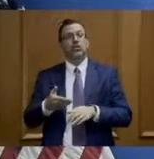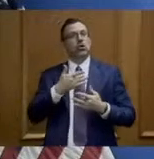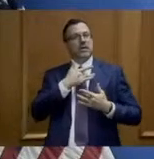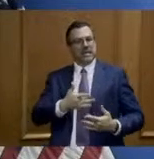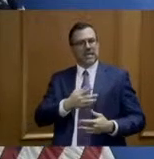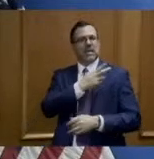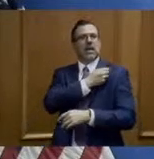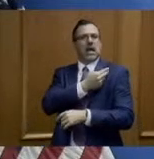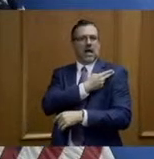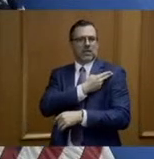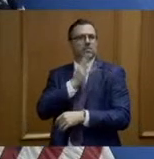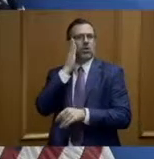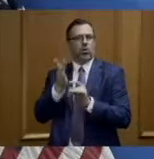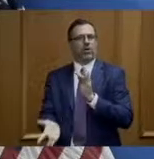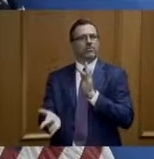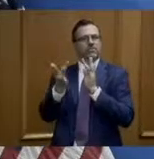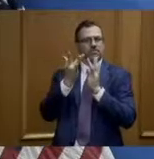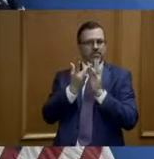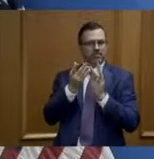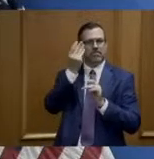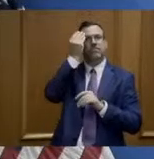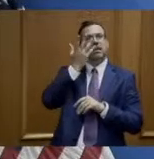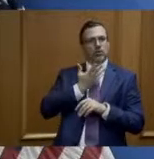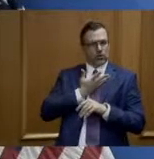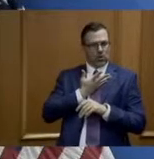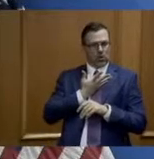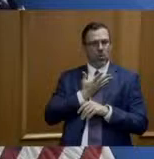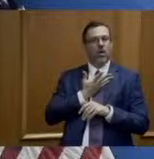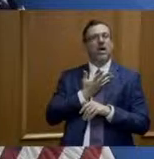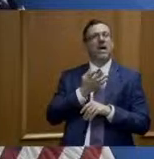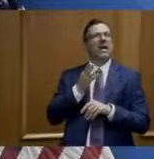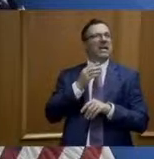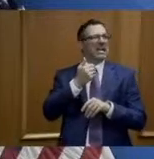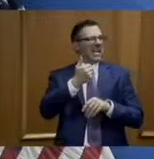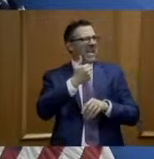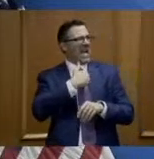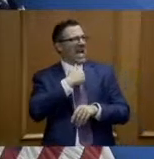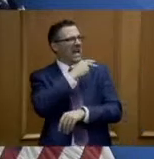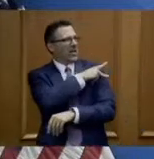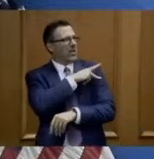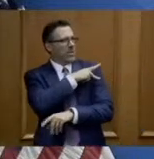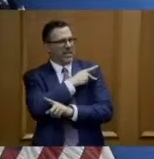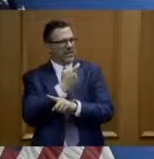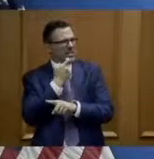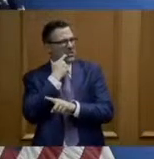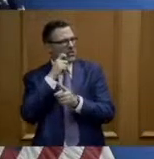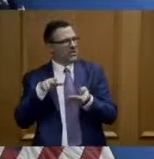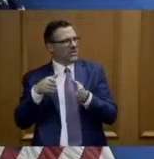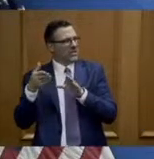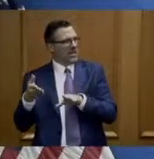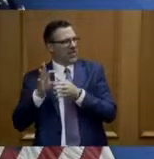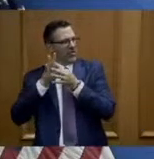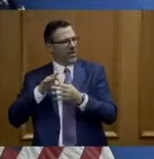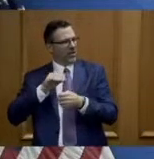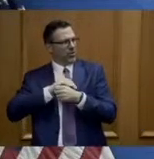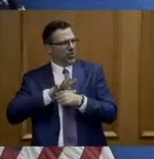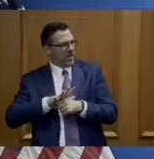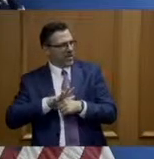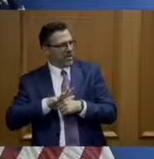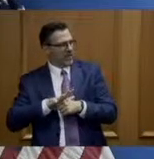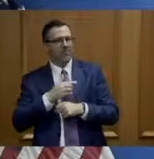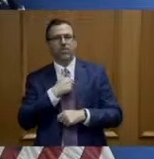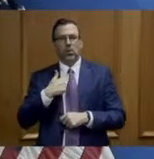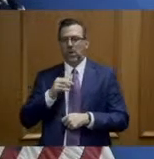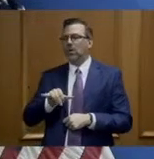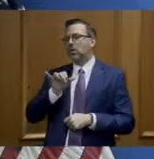by a hospital, that there is a suspected death due to COVID-19. And then it takes several days, and I know a lot of people have had